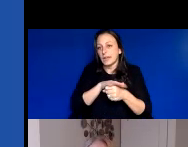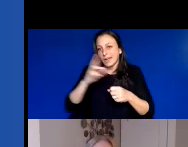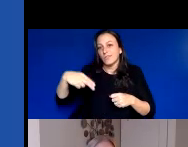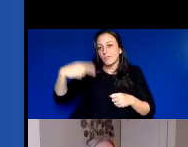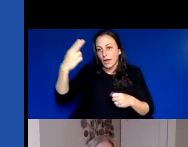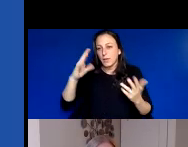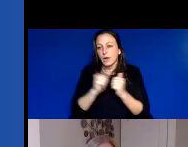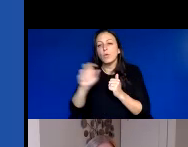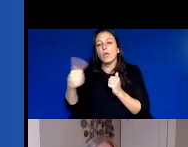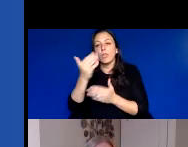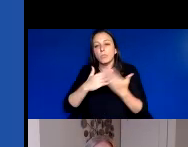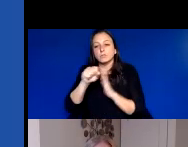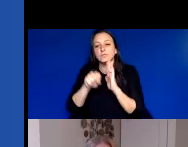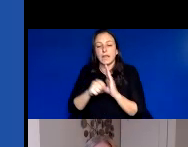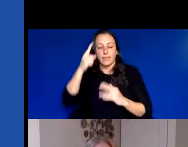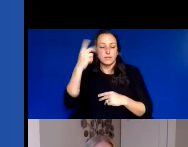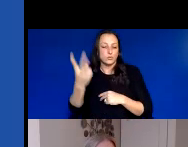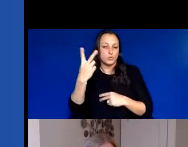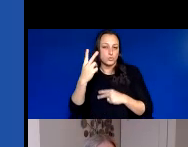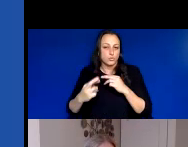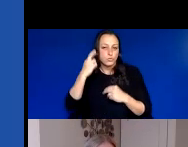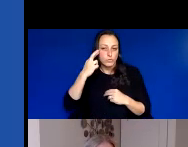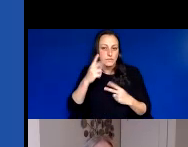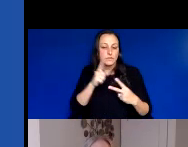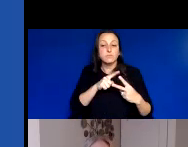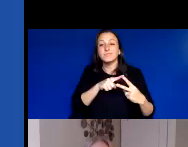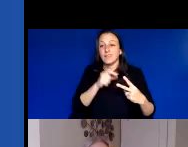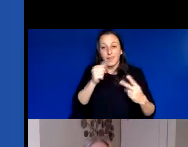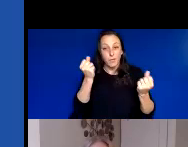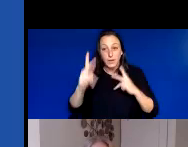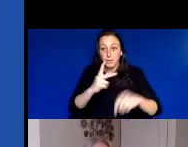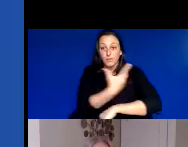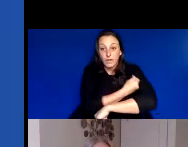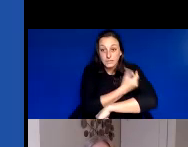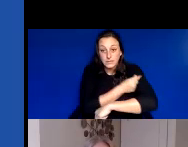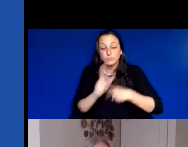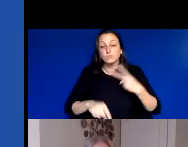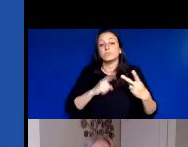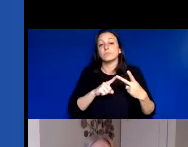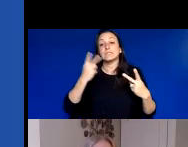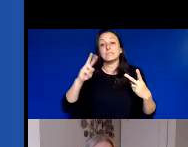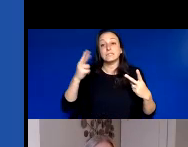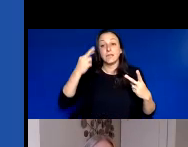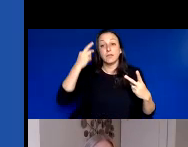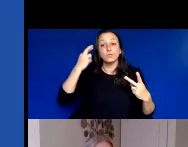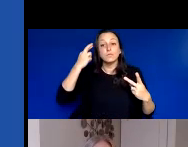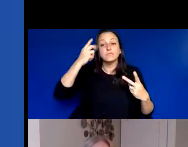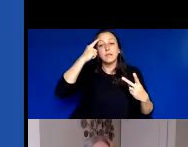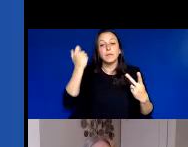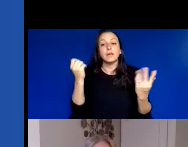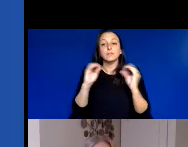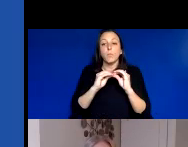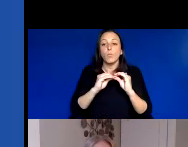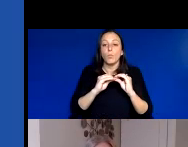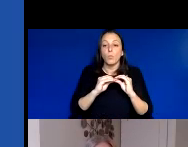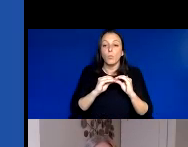we think that's probably due to two factors. One is going to be lower vaccination rates, and the second is going to be due to the overall increased proportion of cases